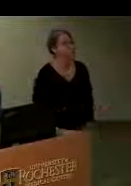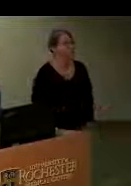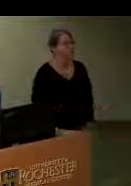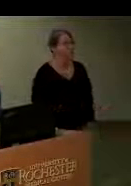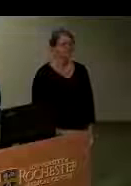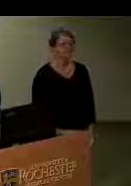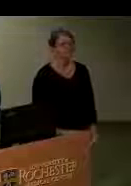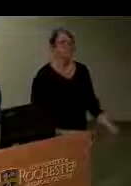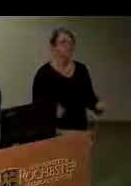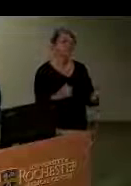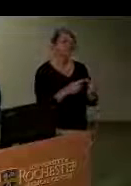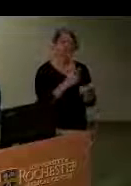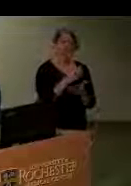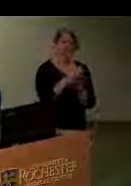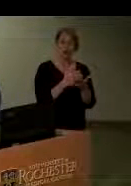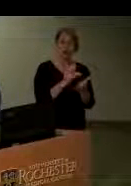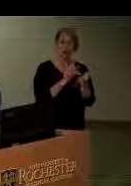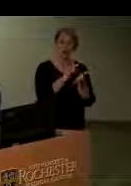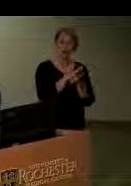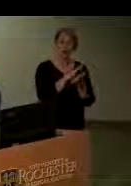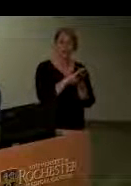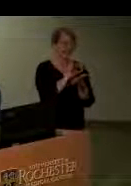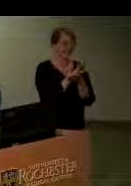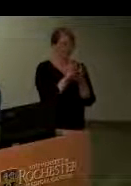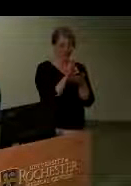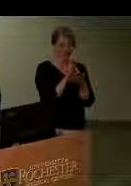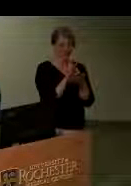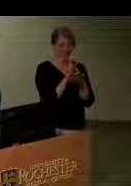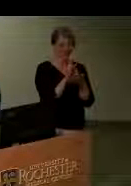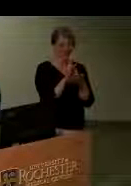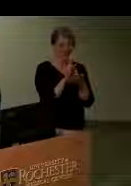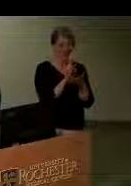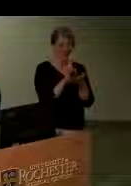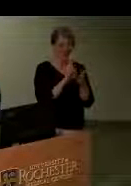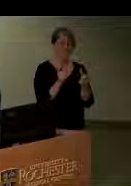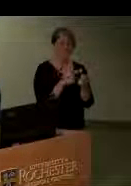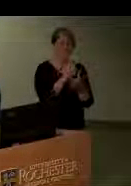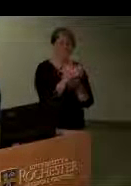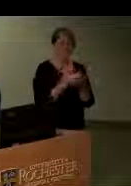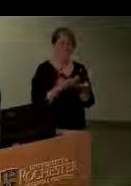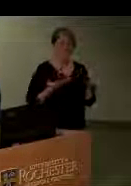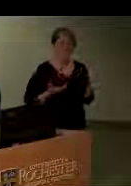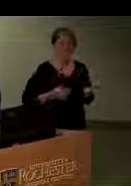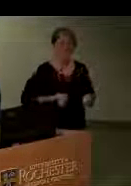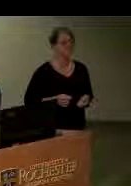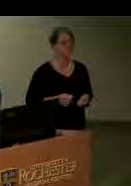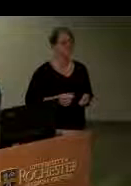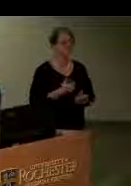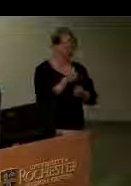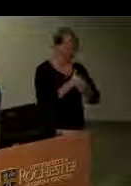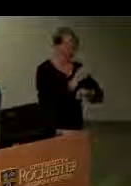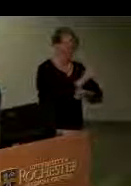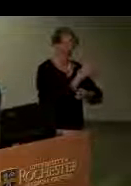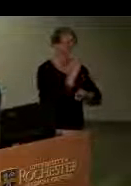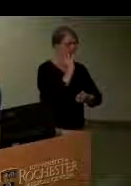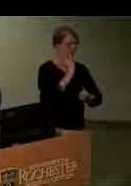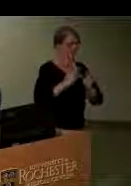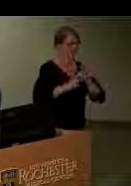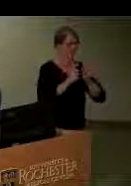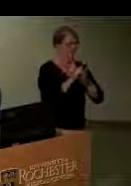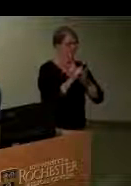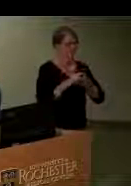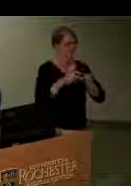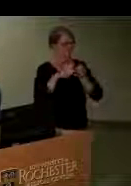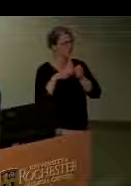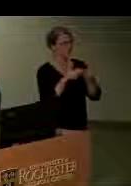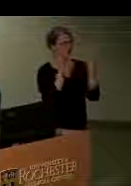first course in medical school, it's 9 weeks long. Every clinical experience, twice a week, they ride the ambulances